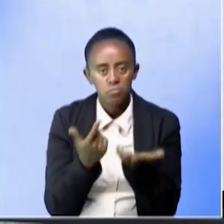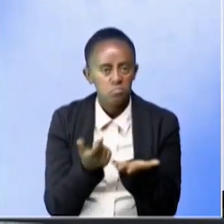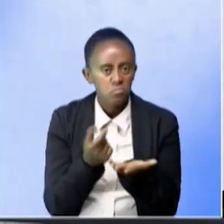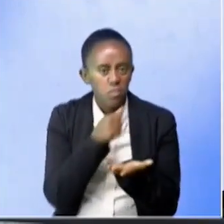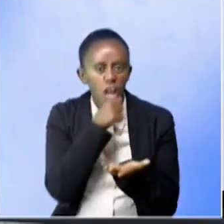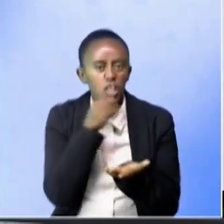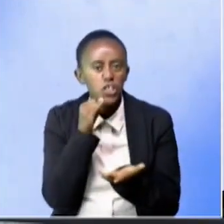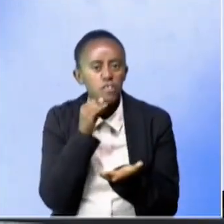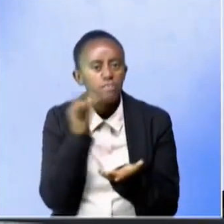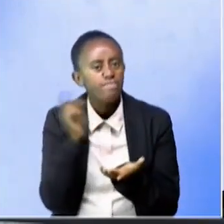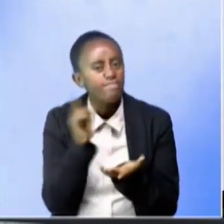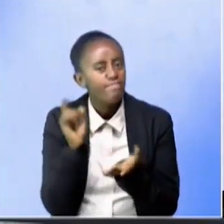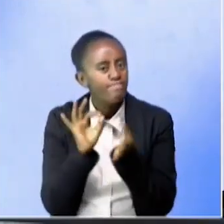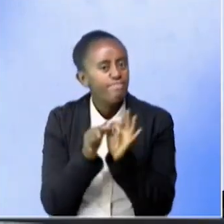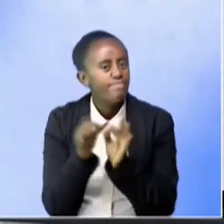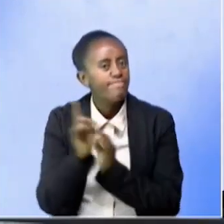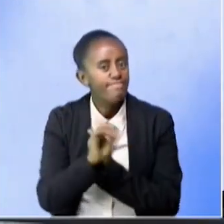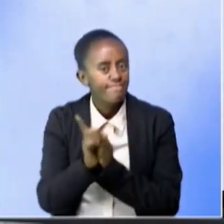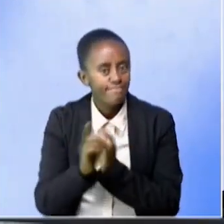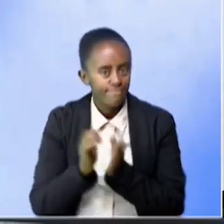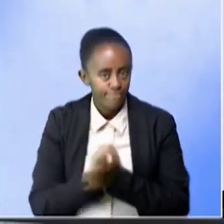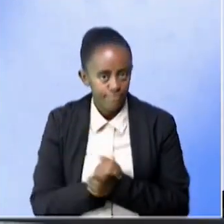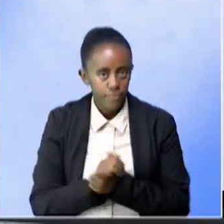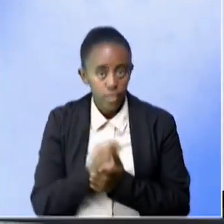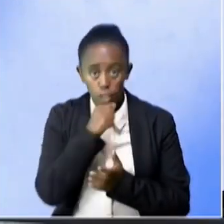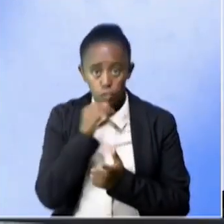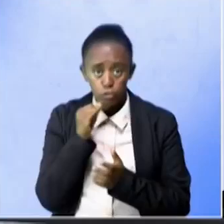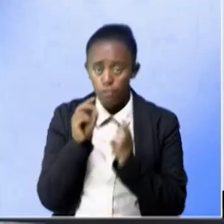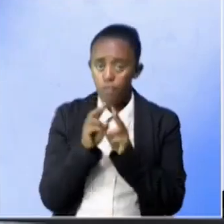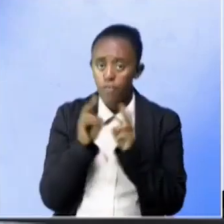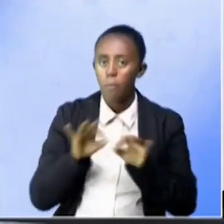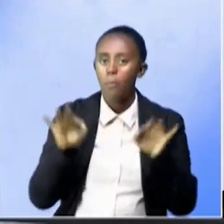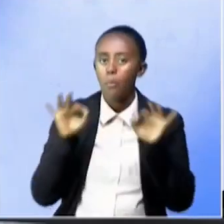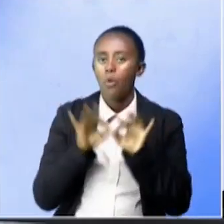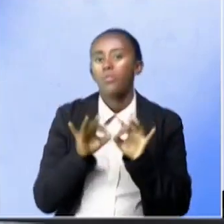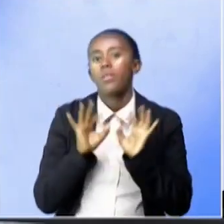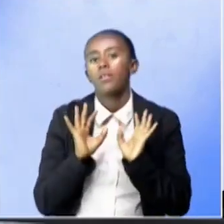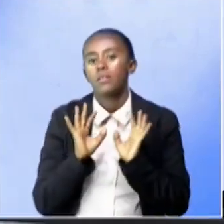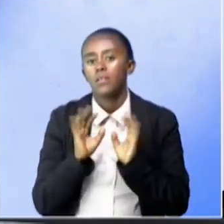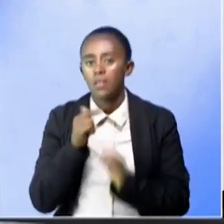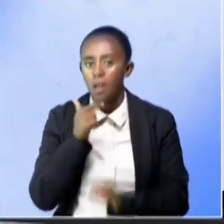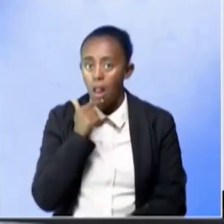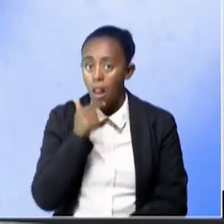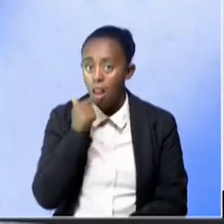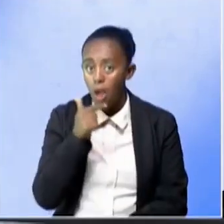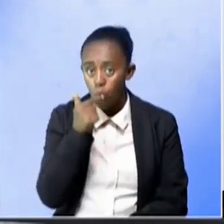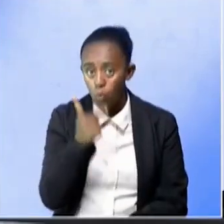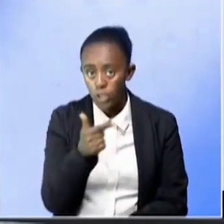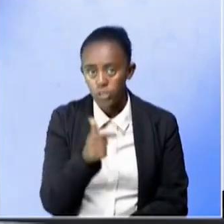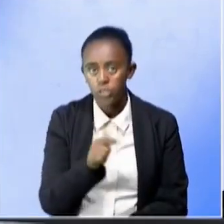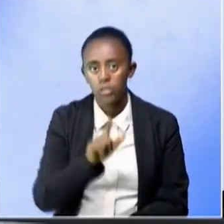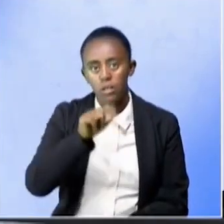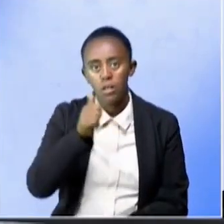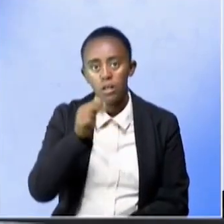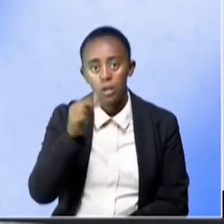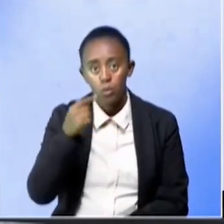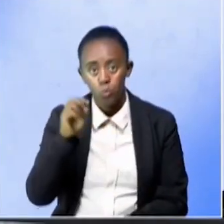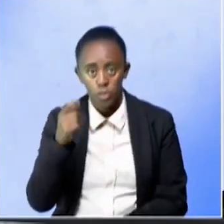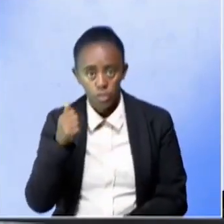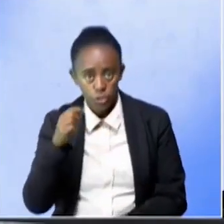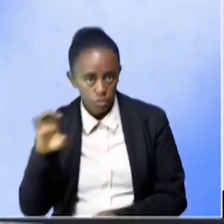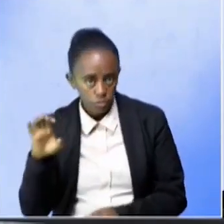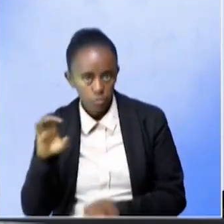that, adjectives. Yeah, adjectives are a very important part of the language, which help us